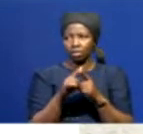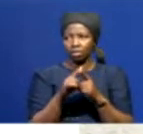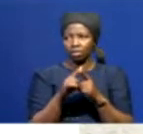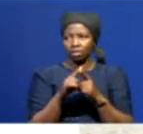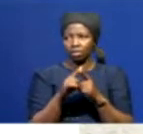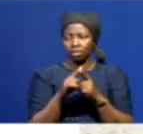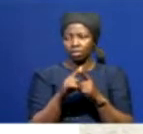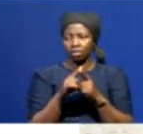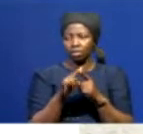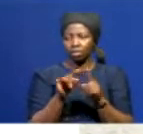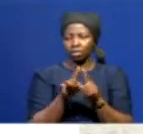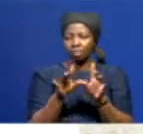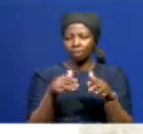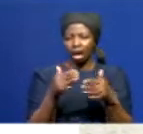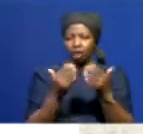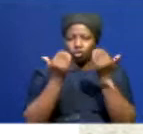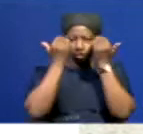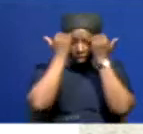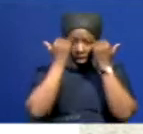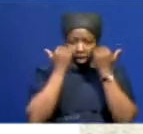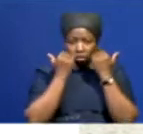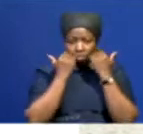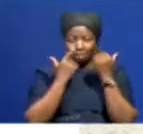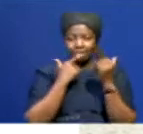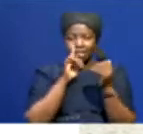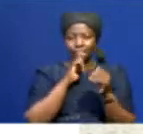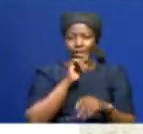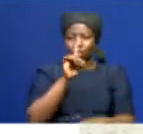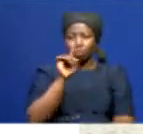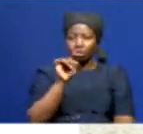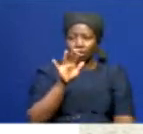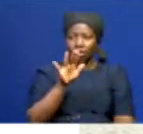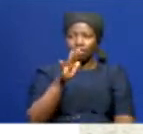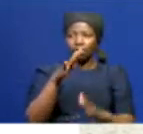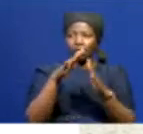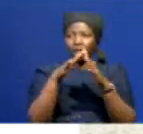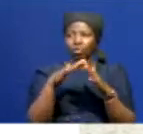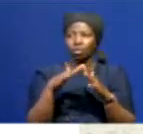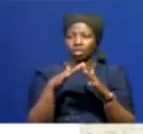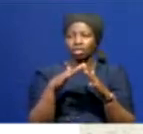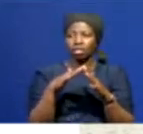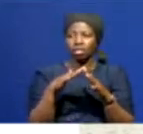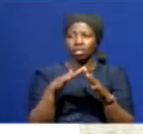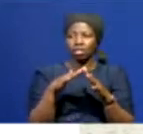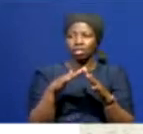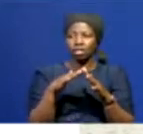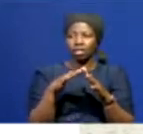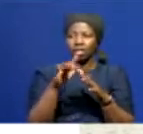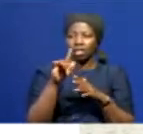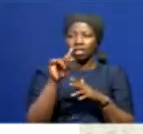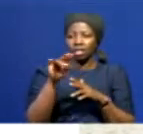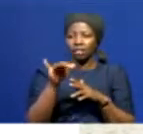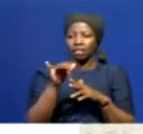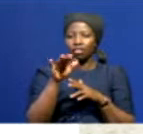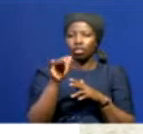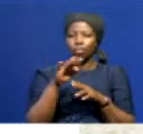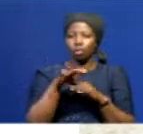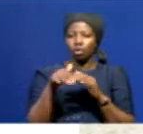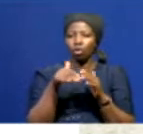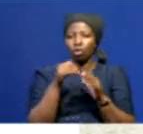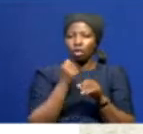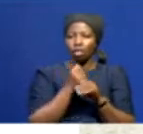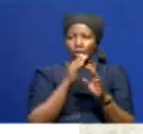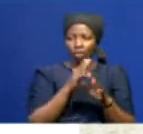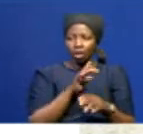the court said, the 1.5 housing levy by from all the employees, and